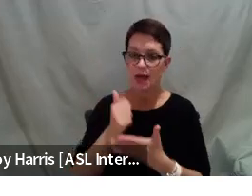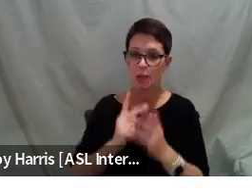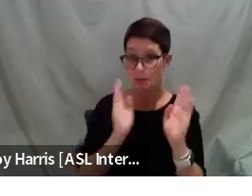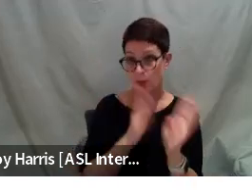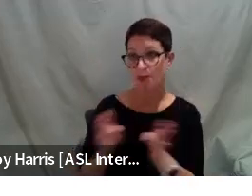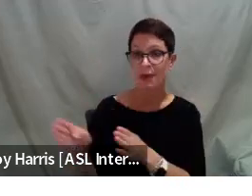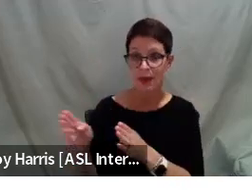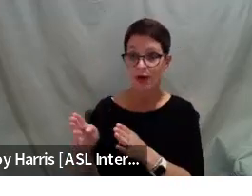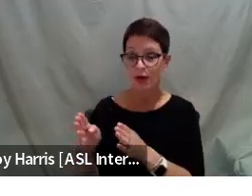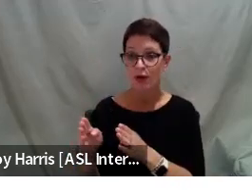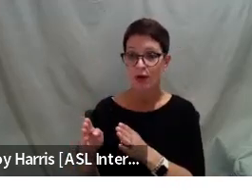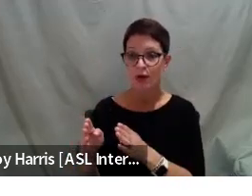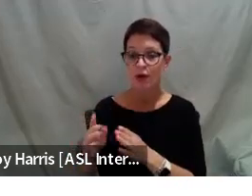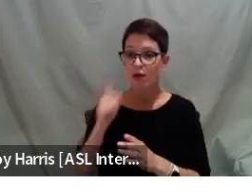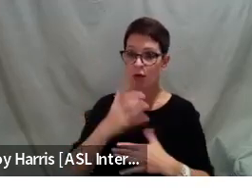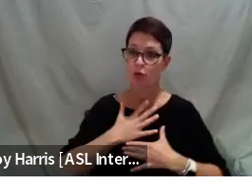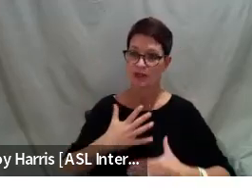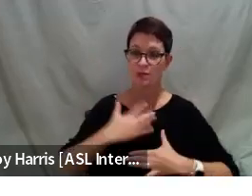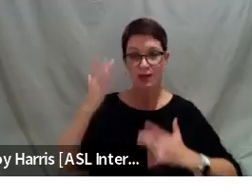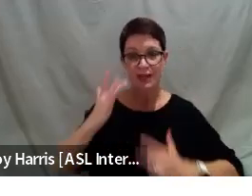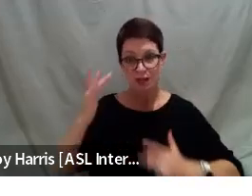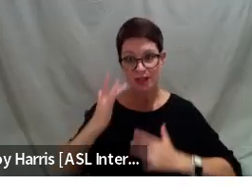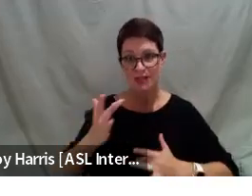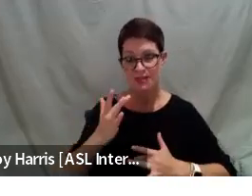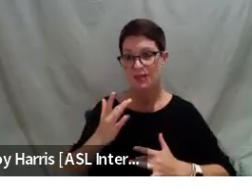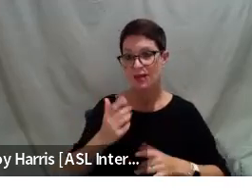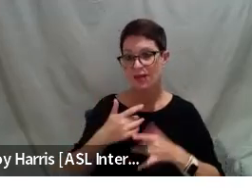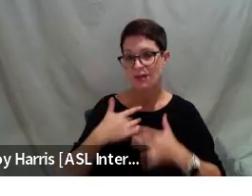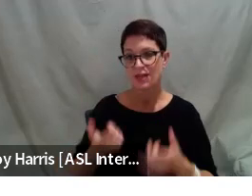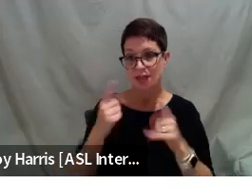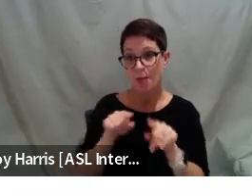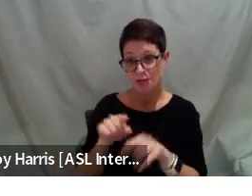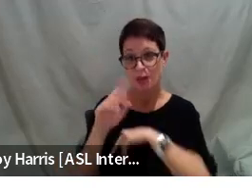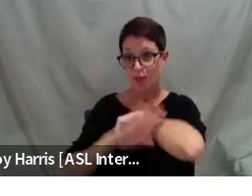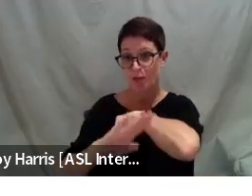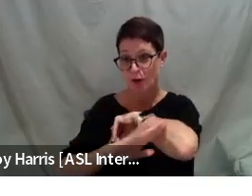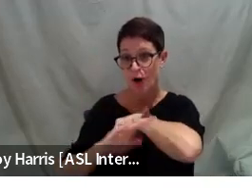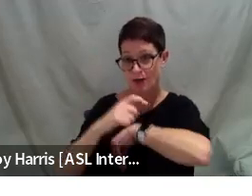prepare for respiratory illnesses that tend to come in the fall.